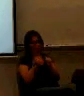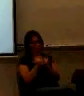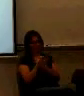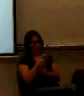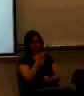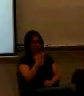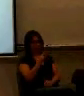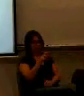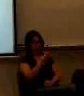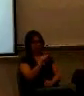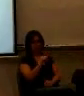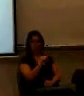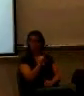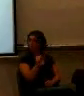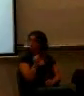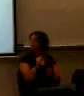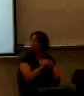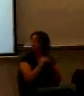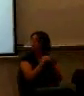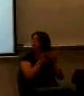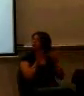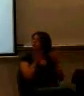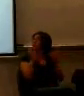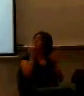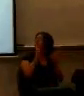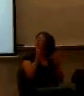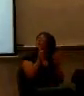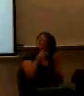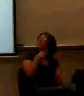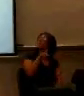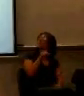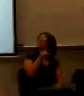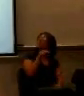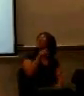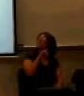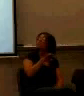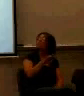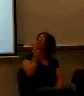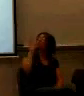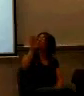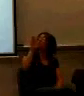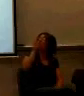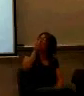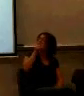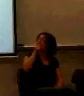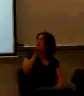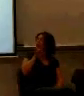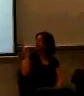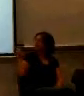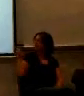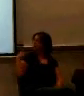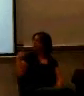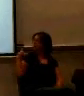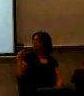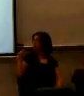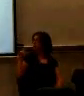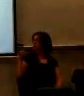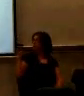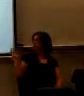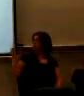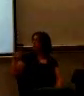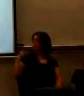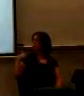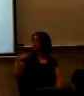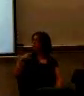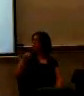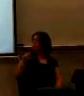branching, right? And these are planktonic, these are benthic, planktonic. Spirogyra,